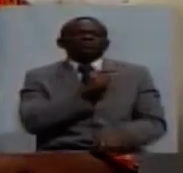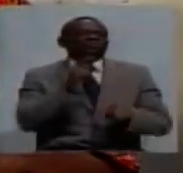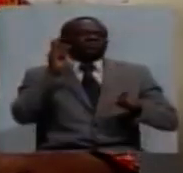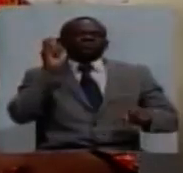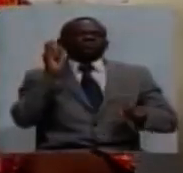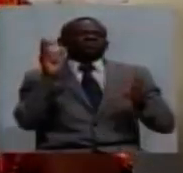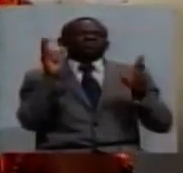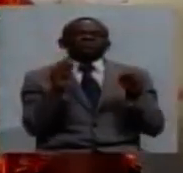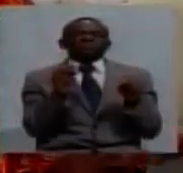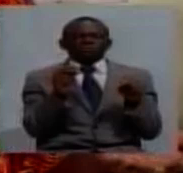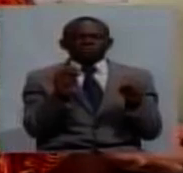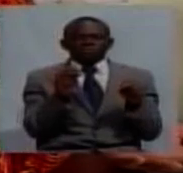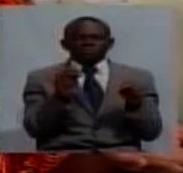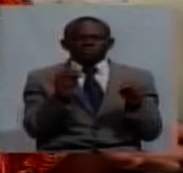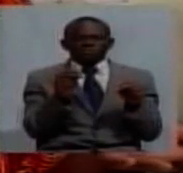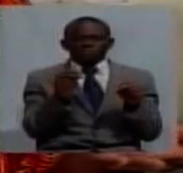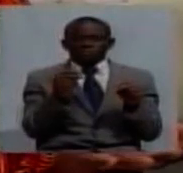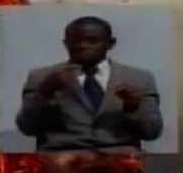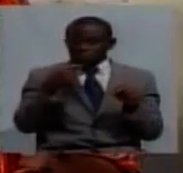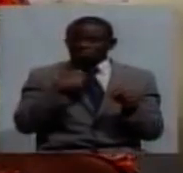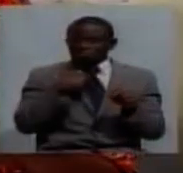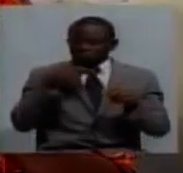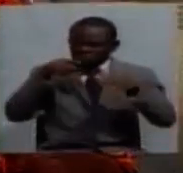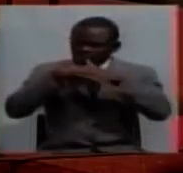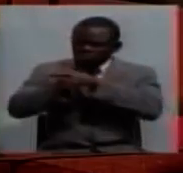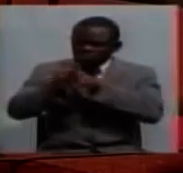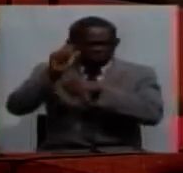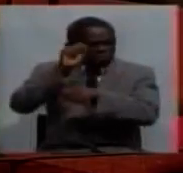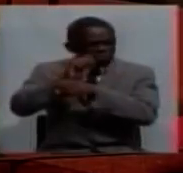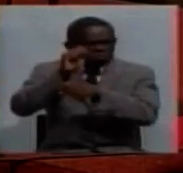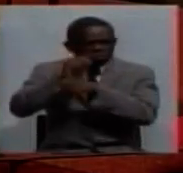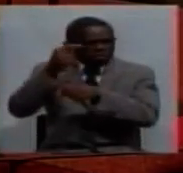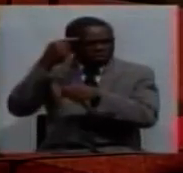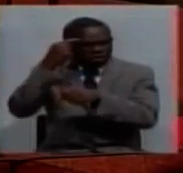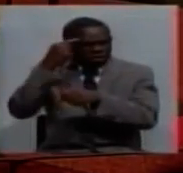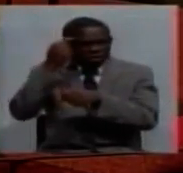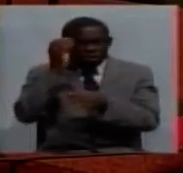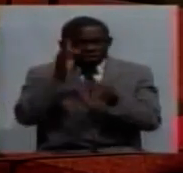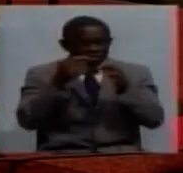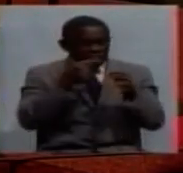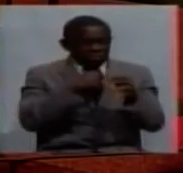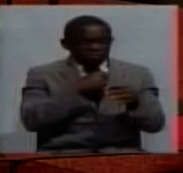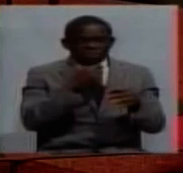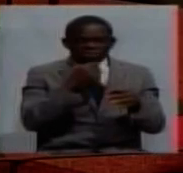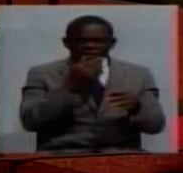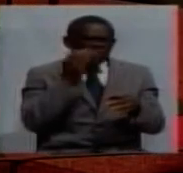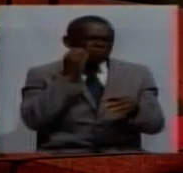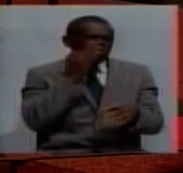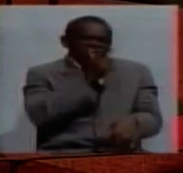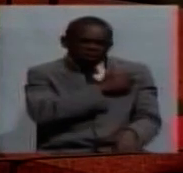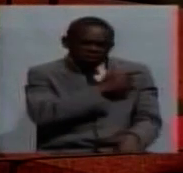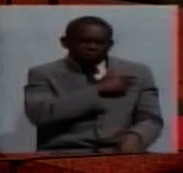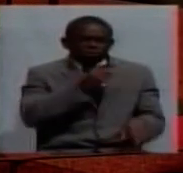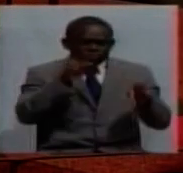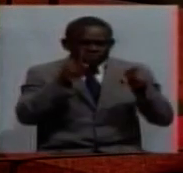remain in my private life. If I'm employed in public sector, those traits will come to the fore. And as you correctly say, then they need to be